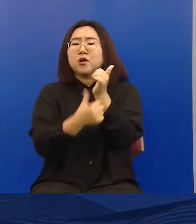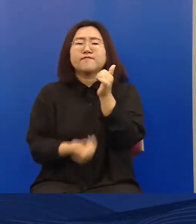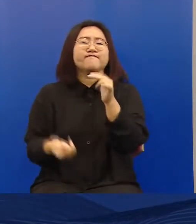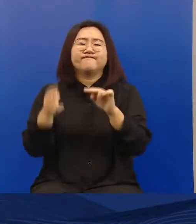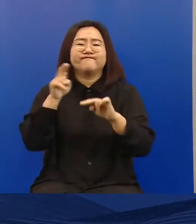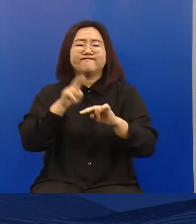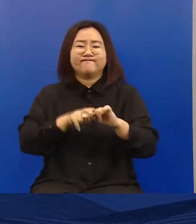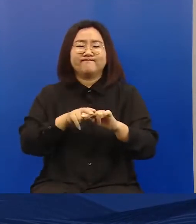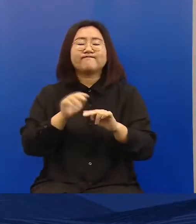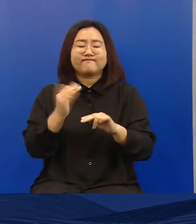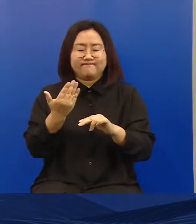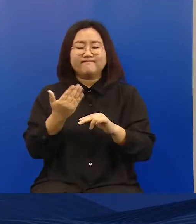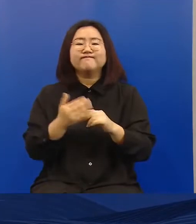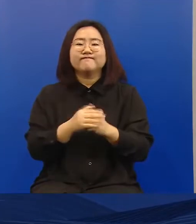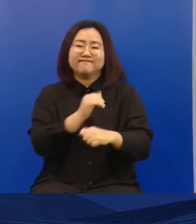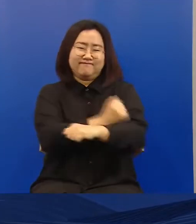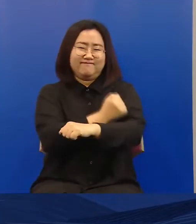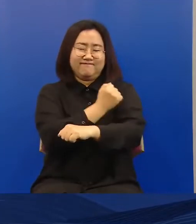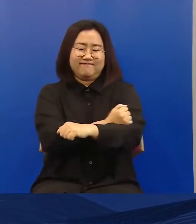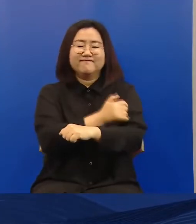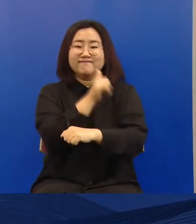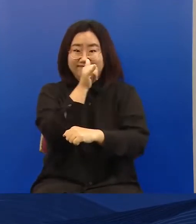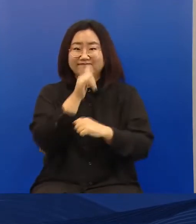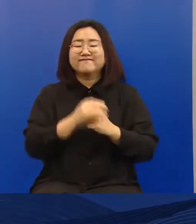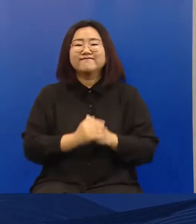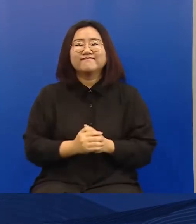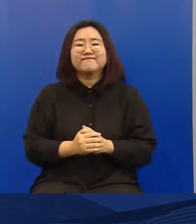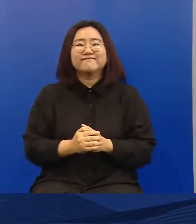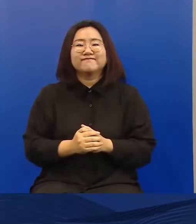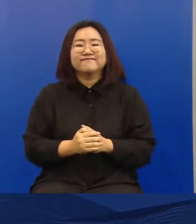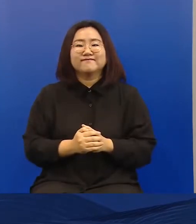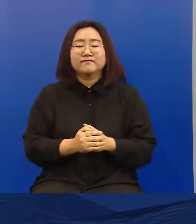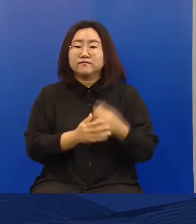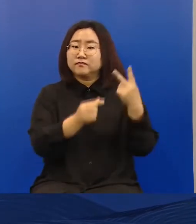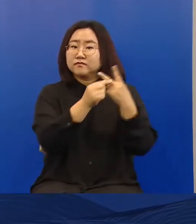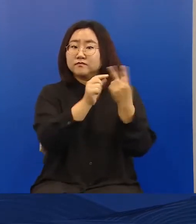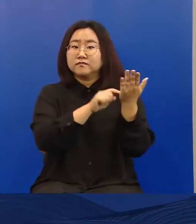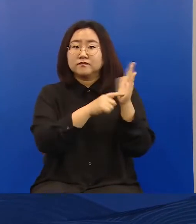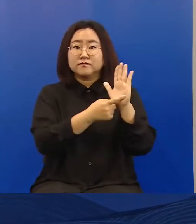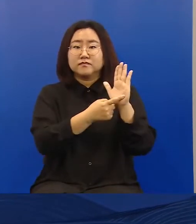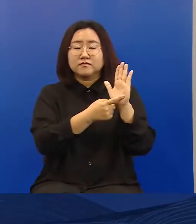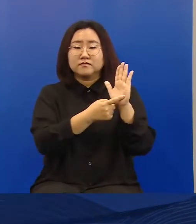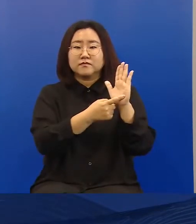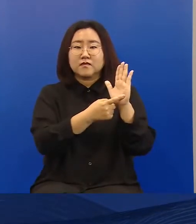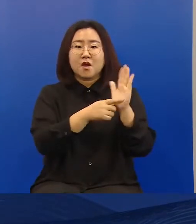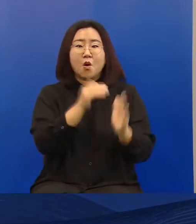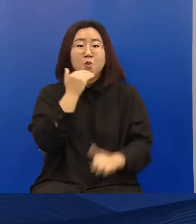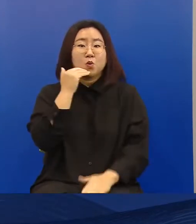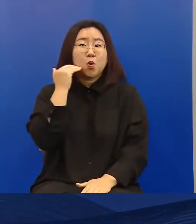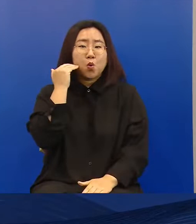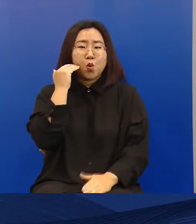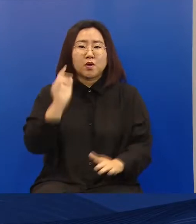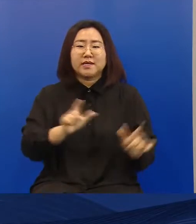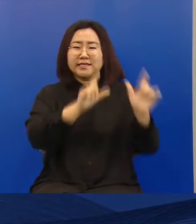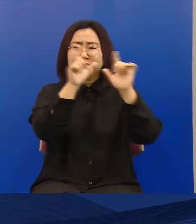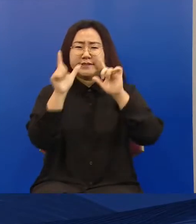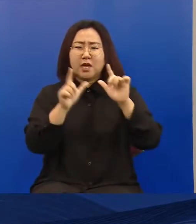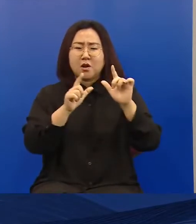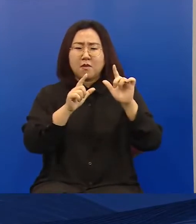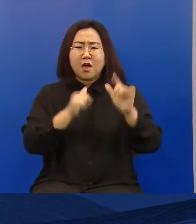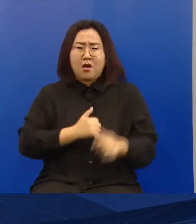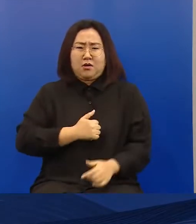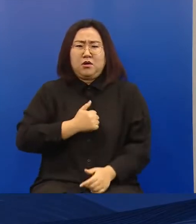And this year, he was appointed as the 21st vice governor of Jeju Special Self-Governing Province. Our second presenter